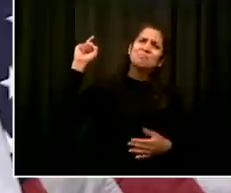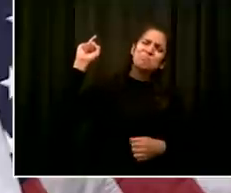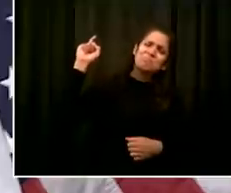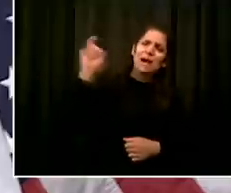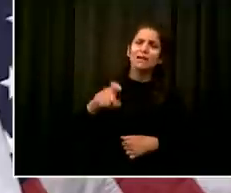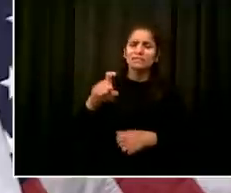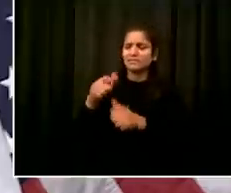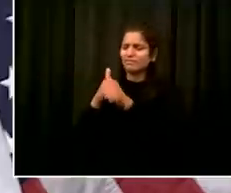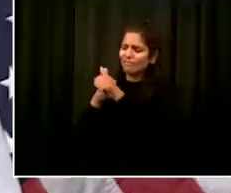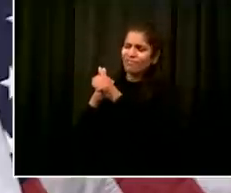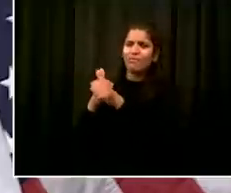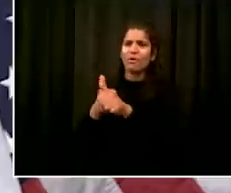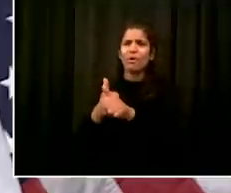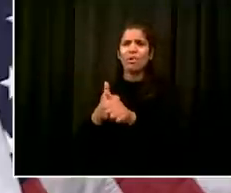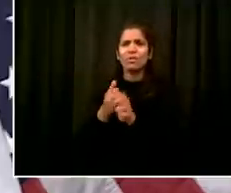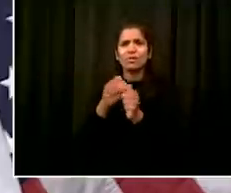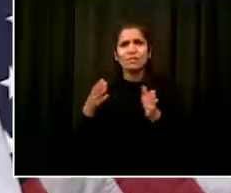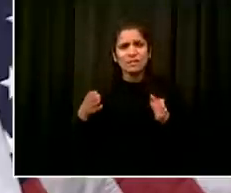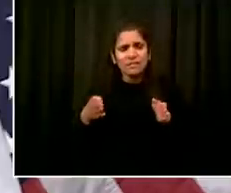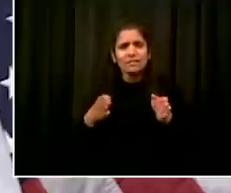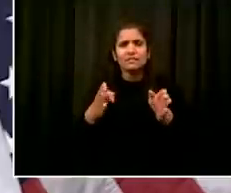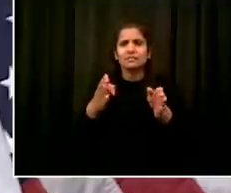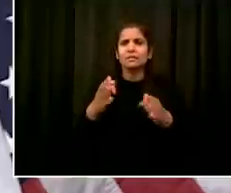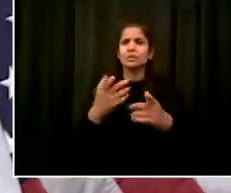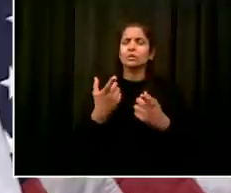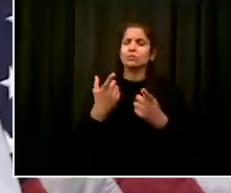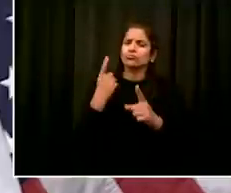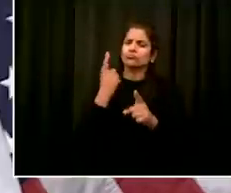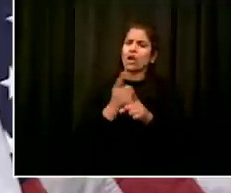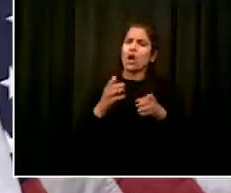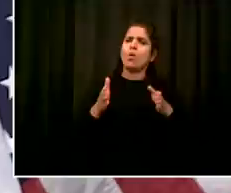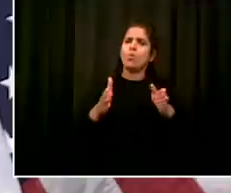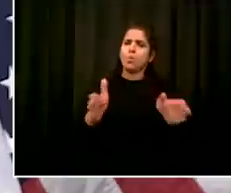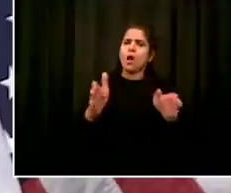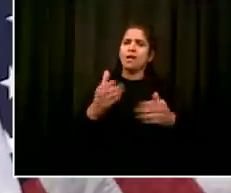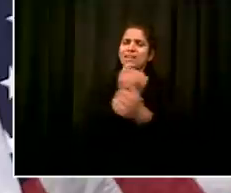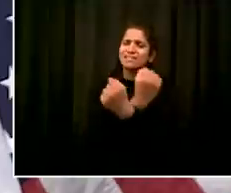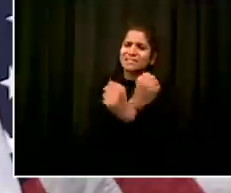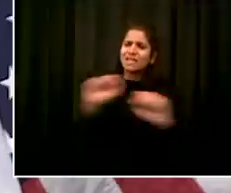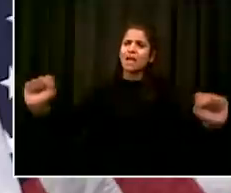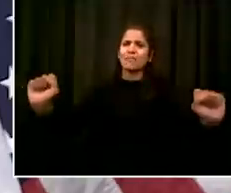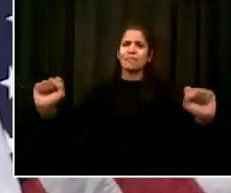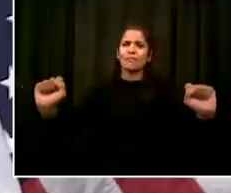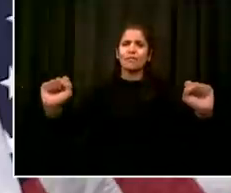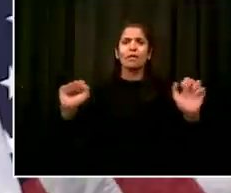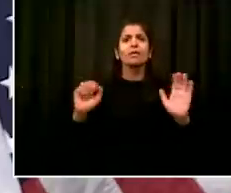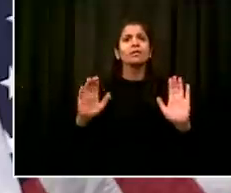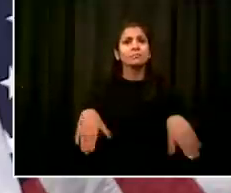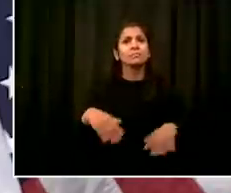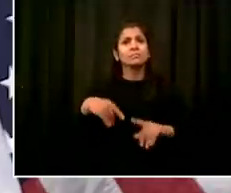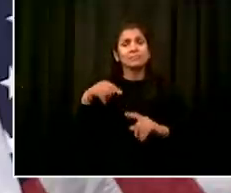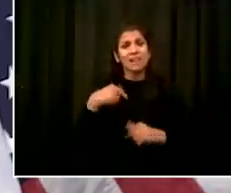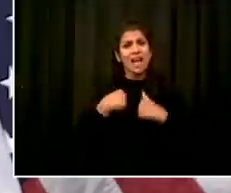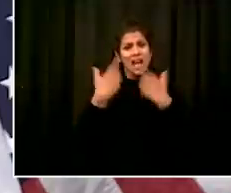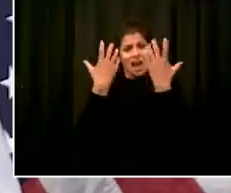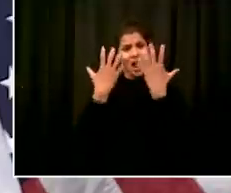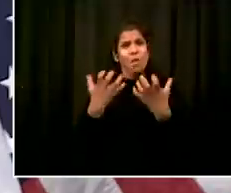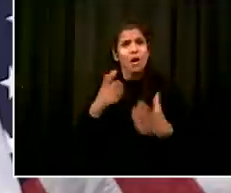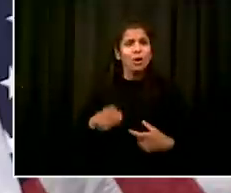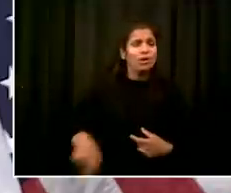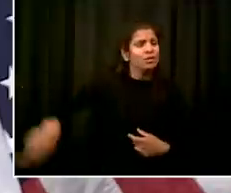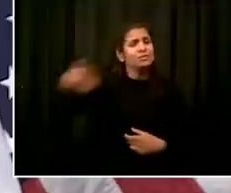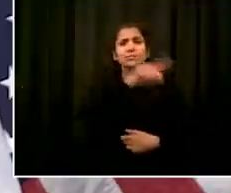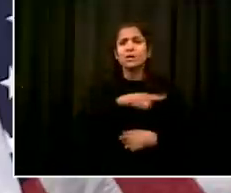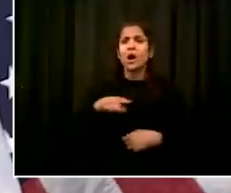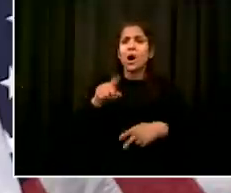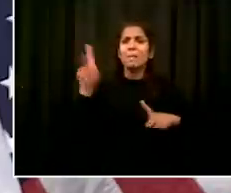everyone is facing, but I would like to see every New Yorker with a face covering on at all times. I don't like it. You don't like it. It's